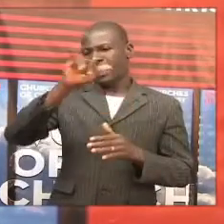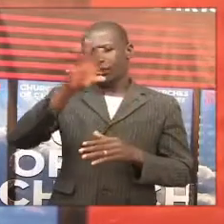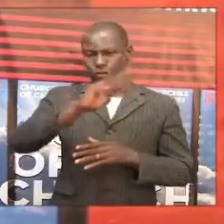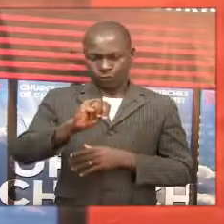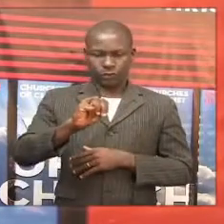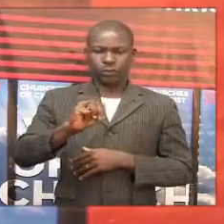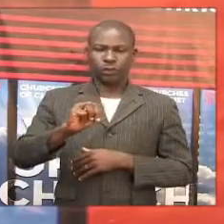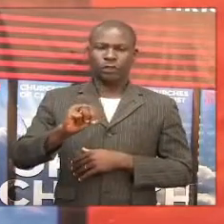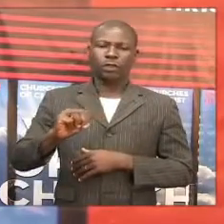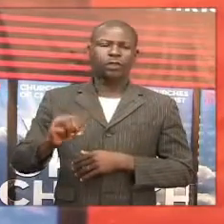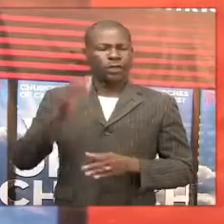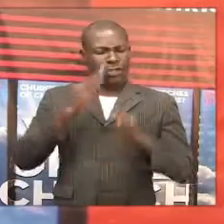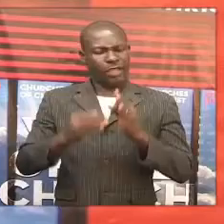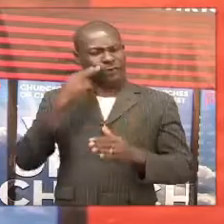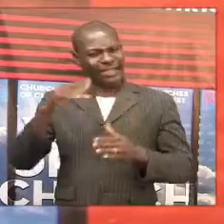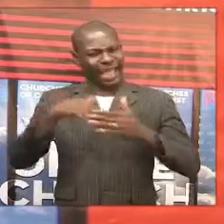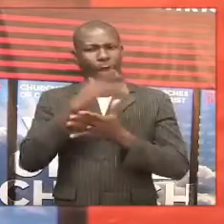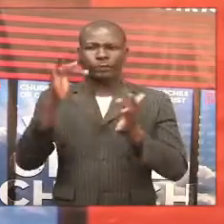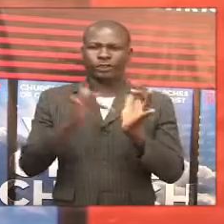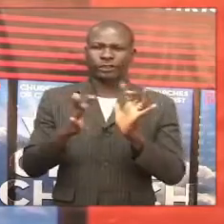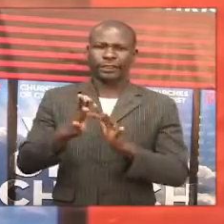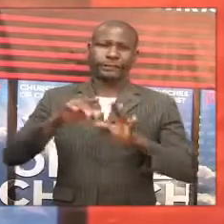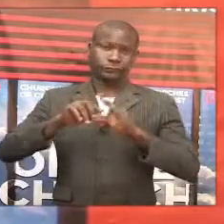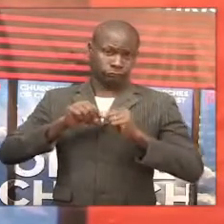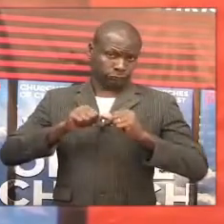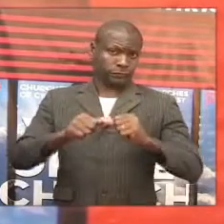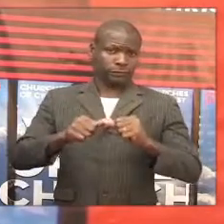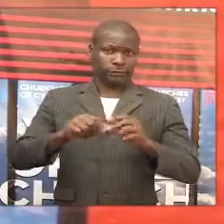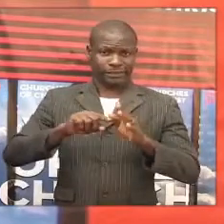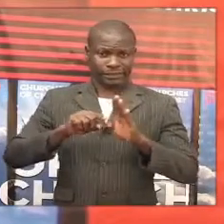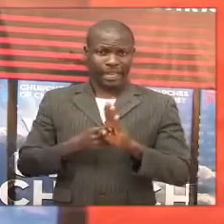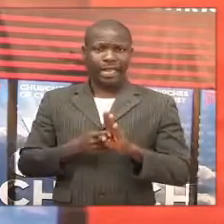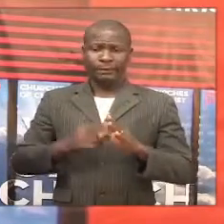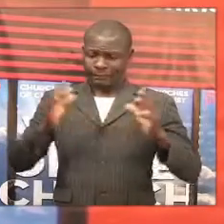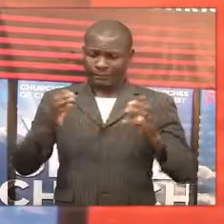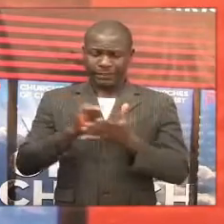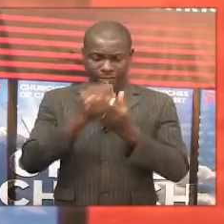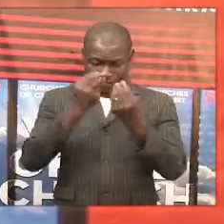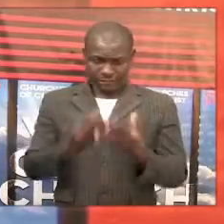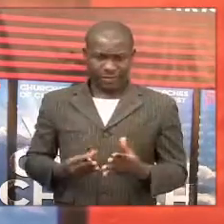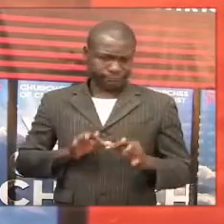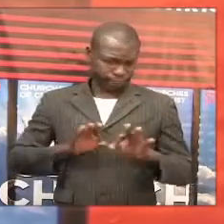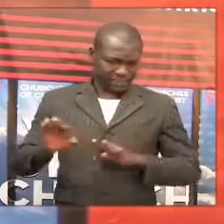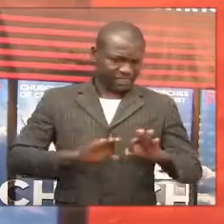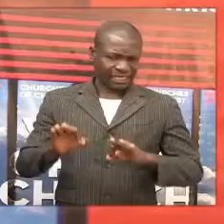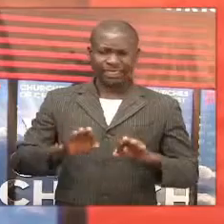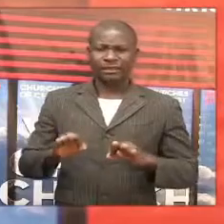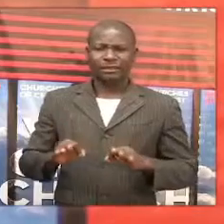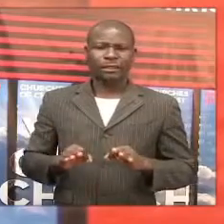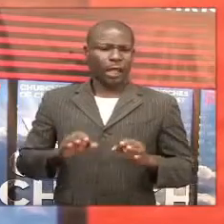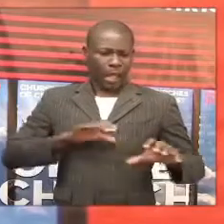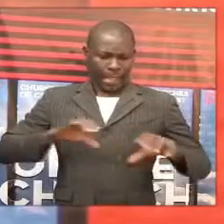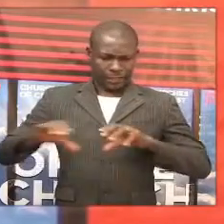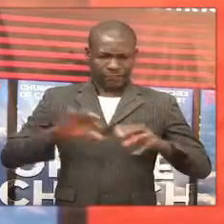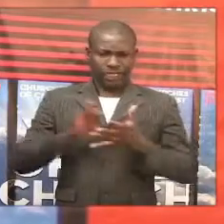no wo sha kwa awrade yesu kristo efa aso edi homeda eho nkomo activities a woni